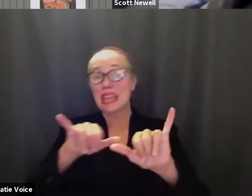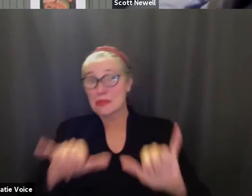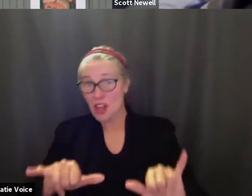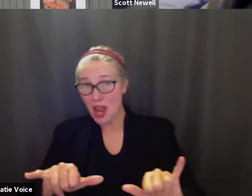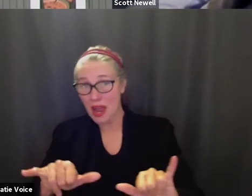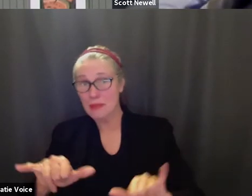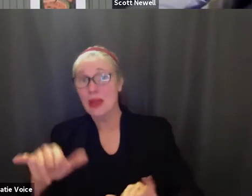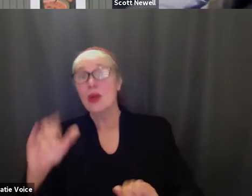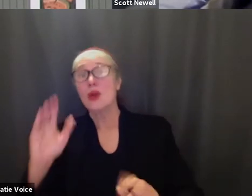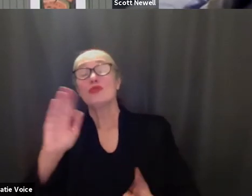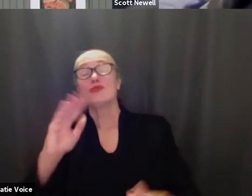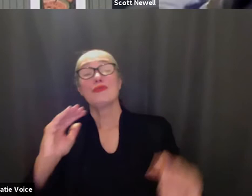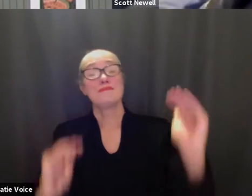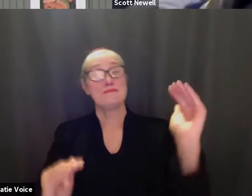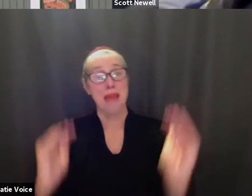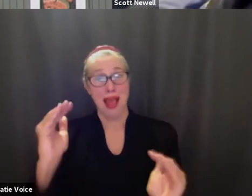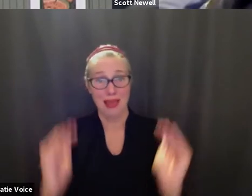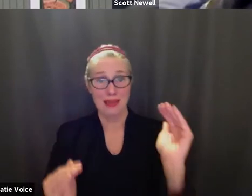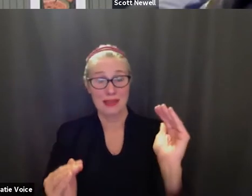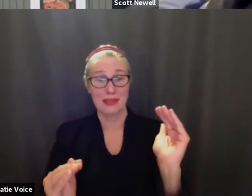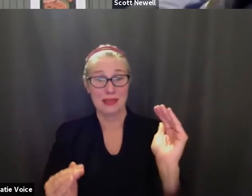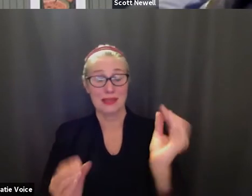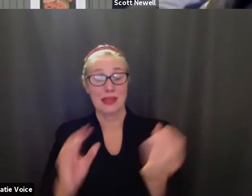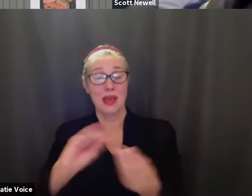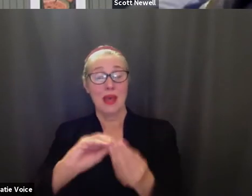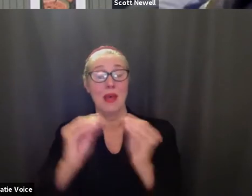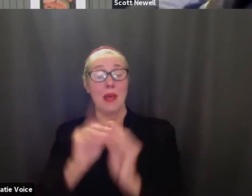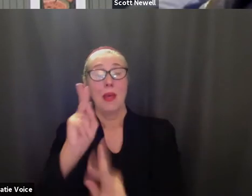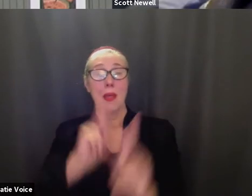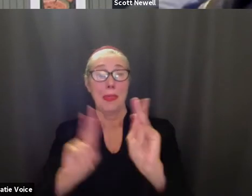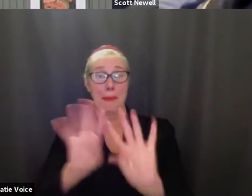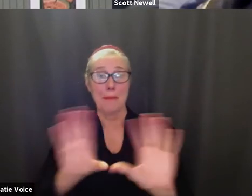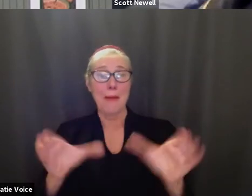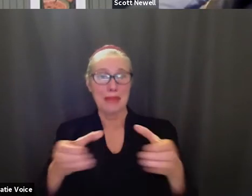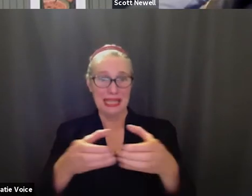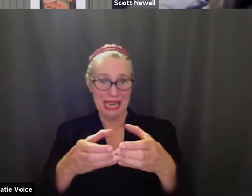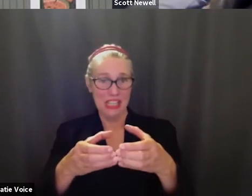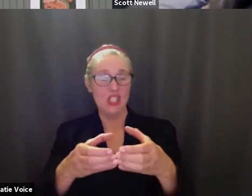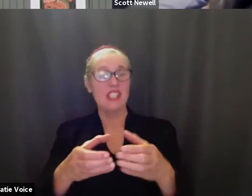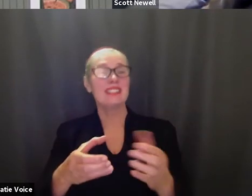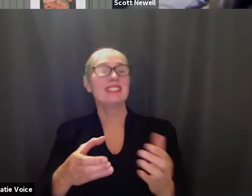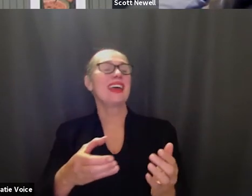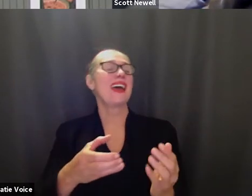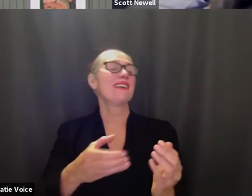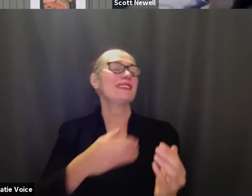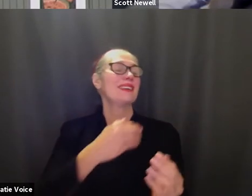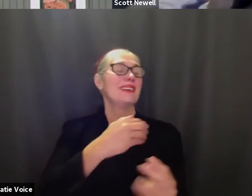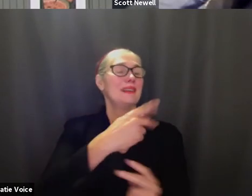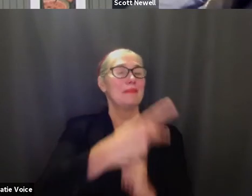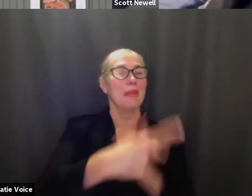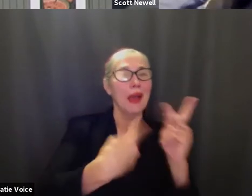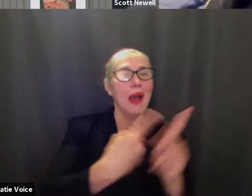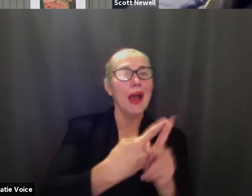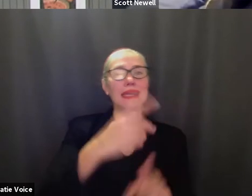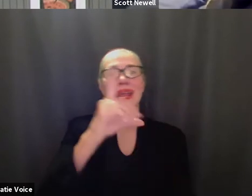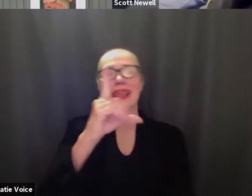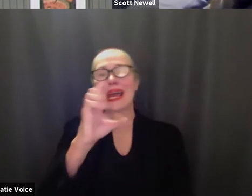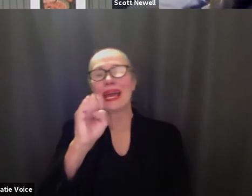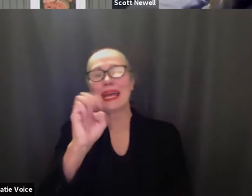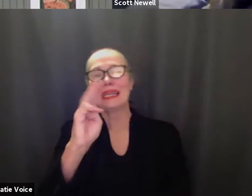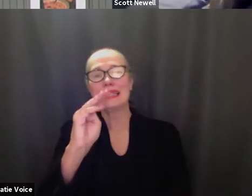balancing uh and the demographic balancing it you know the way this